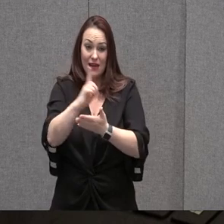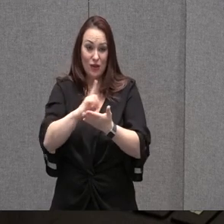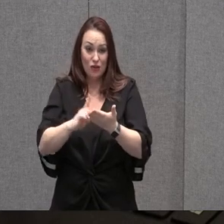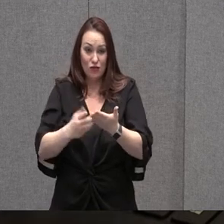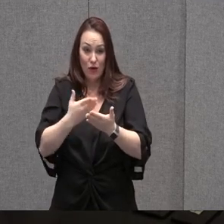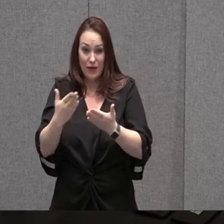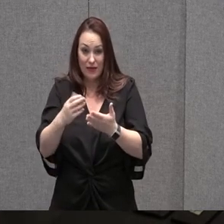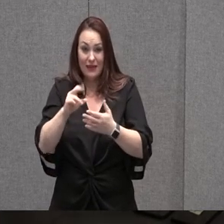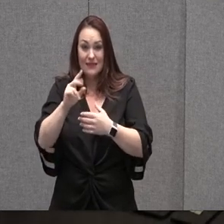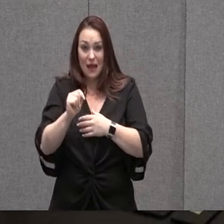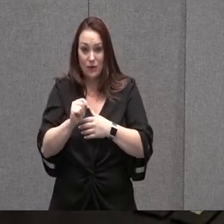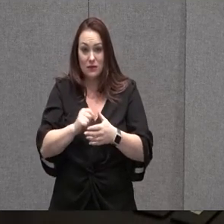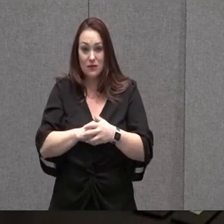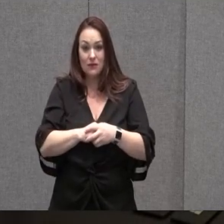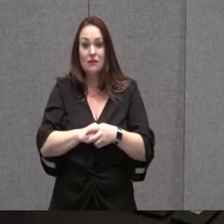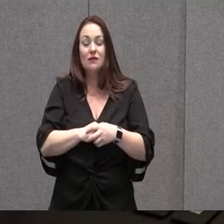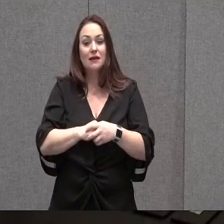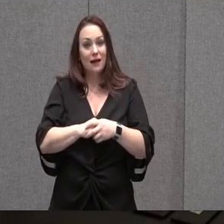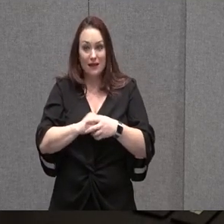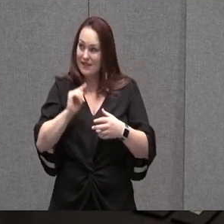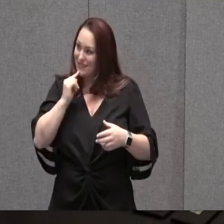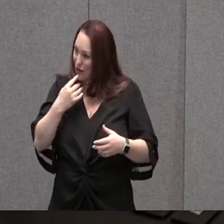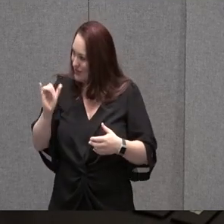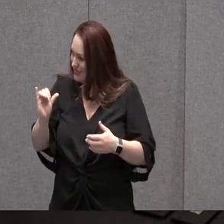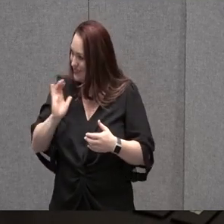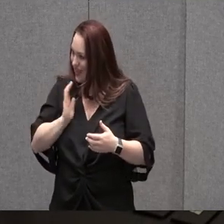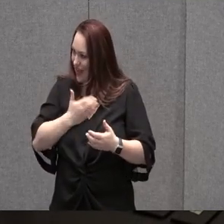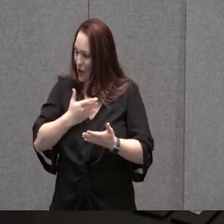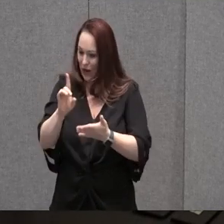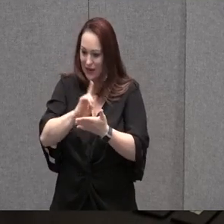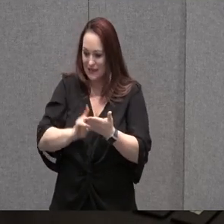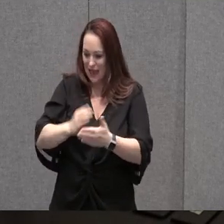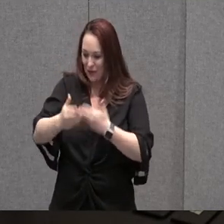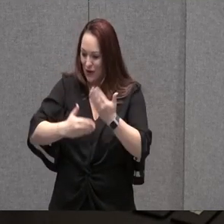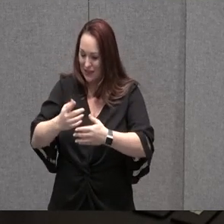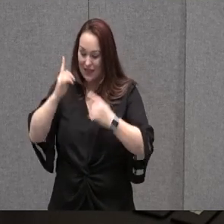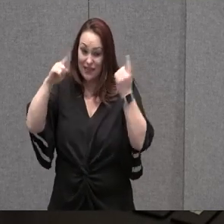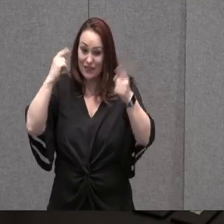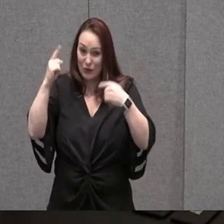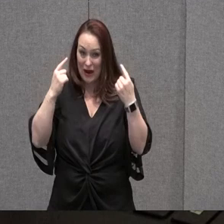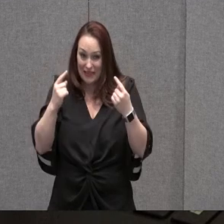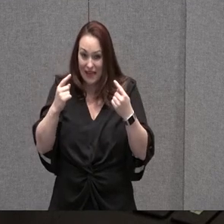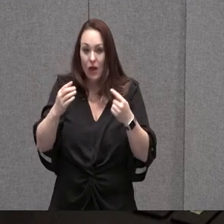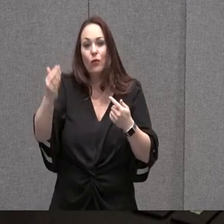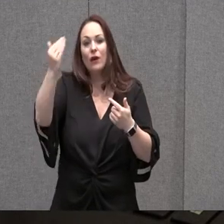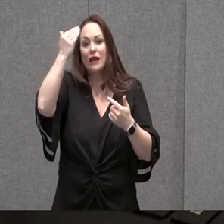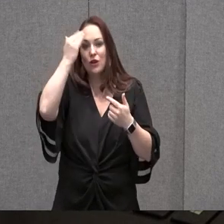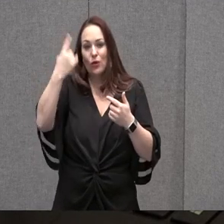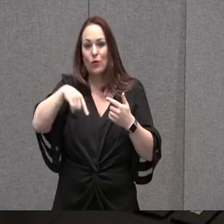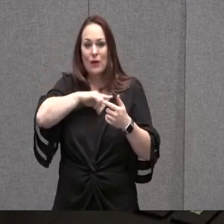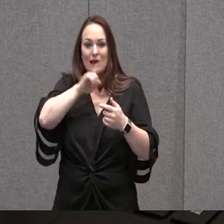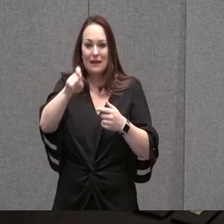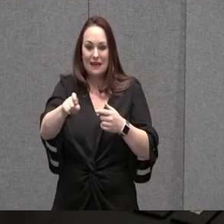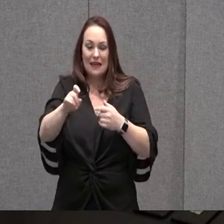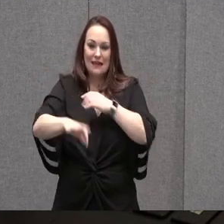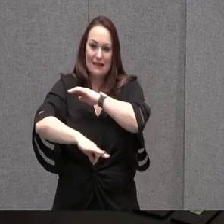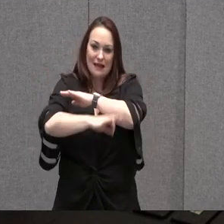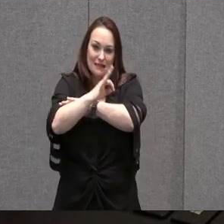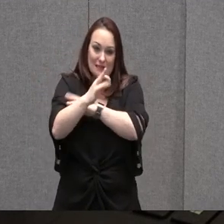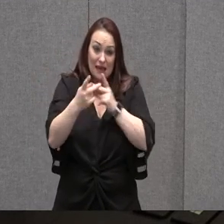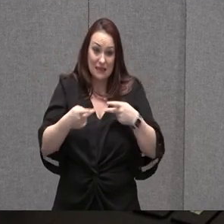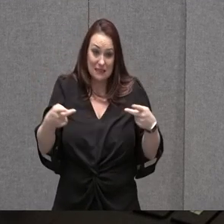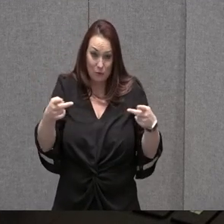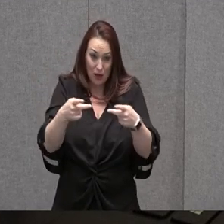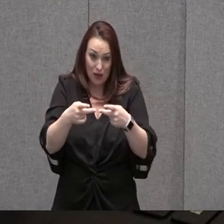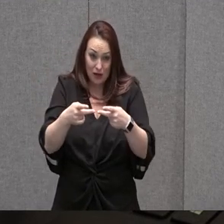out. Seriously, this is like the design process. This is crazy. We knew we needed a sunny spot where the